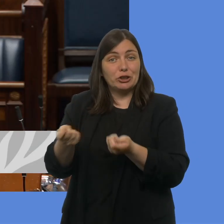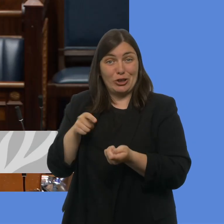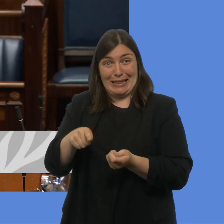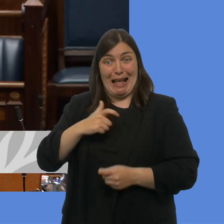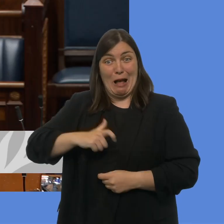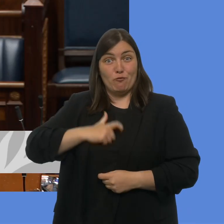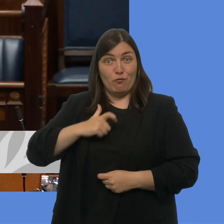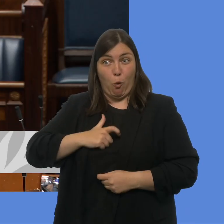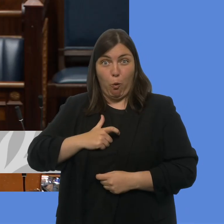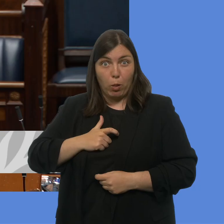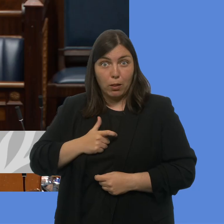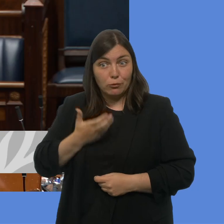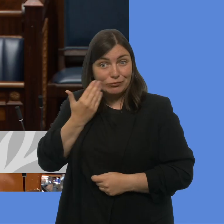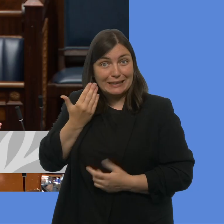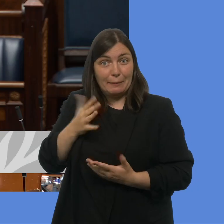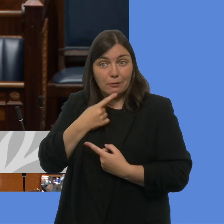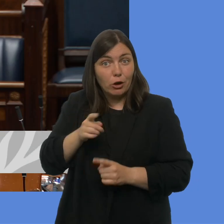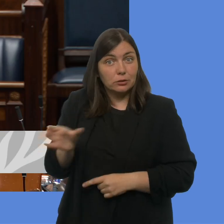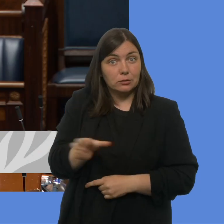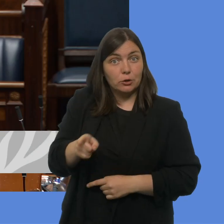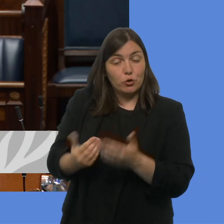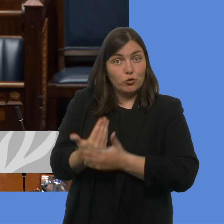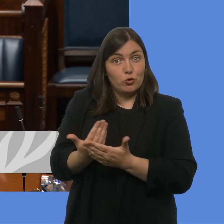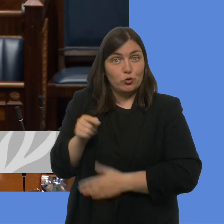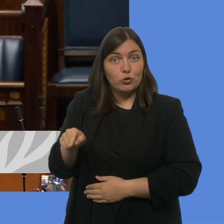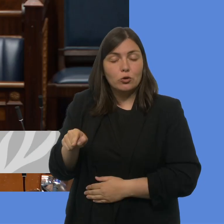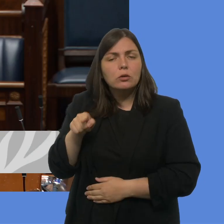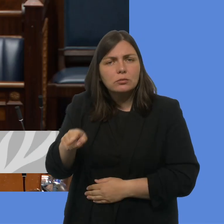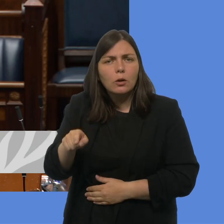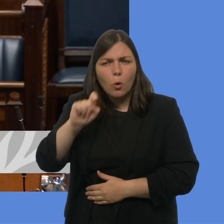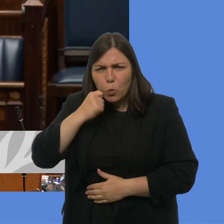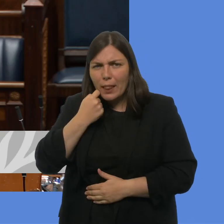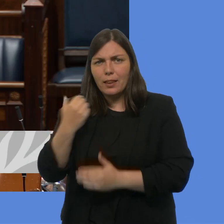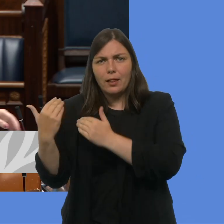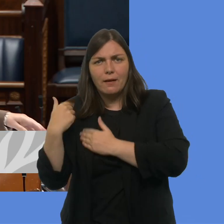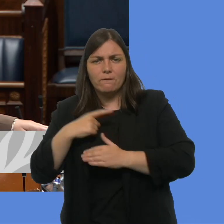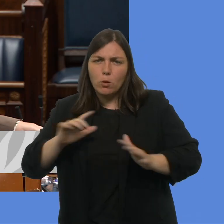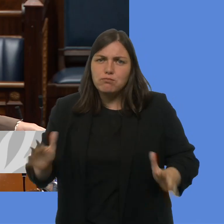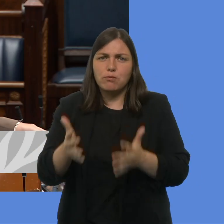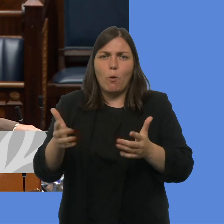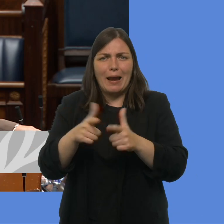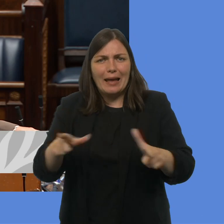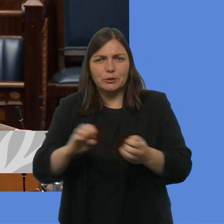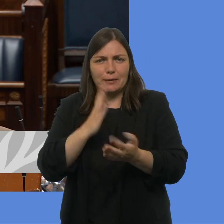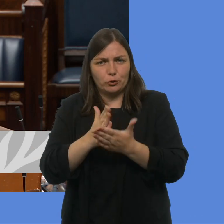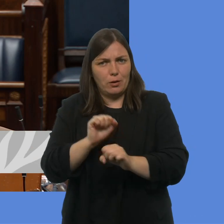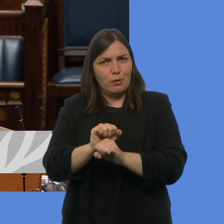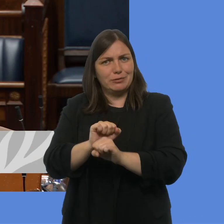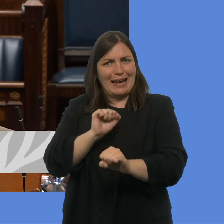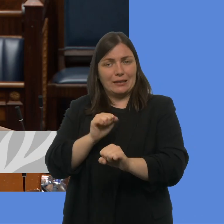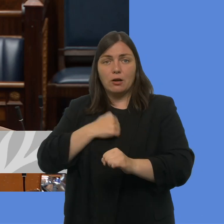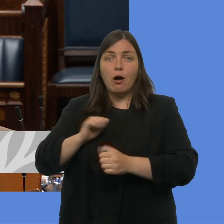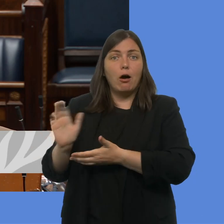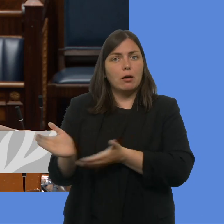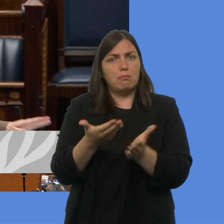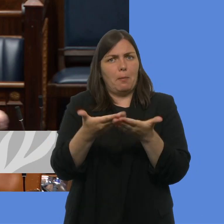being advanced, and I think even the role that Commissioner will play in terms of promoting the language and ensuring that it's protected across our public services and everyday